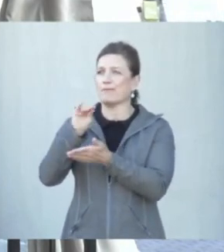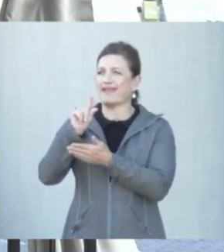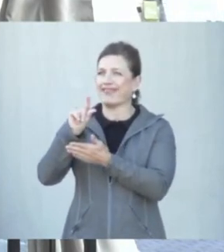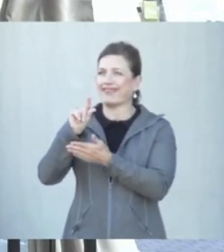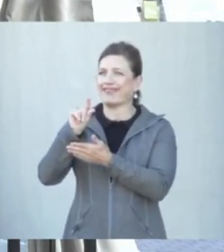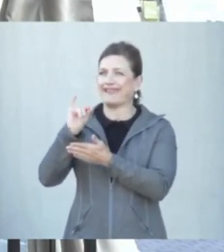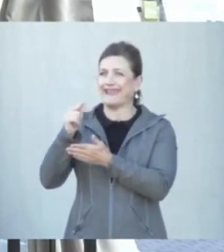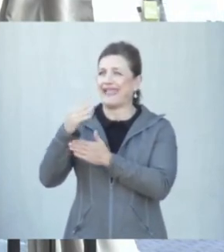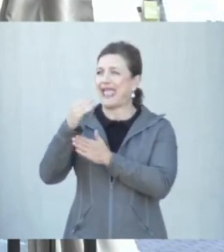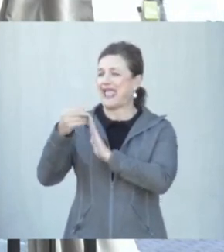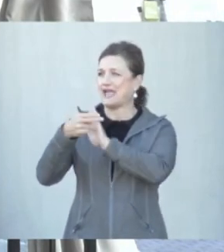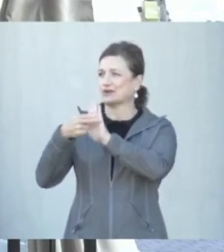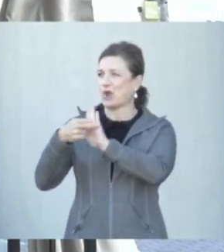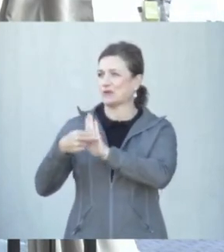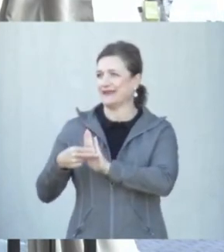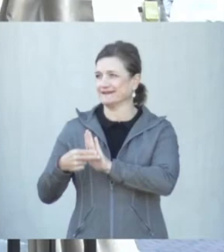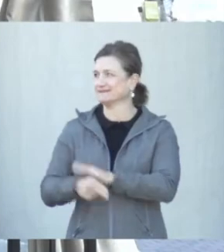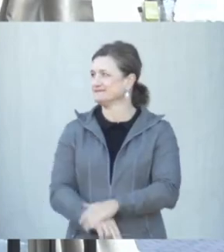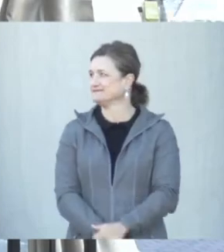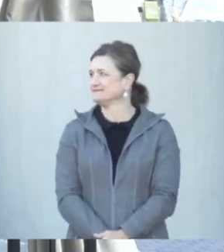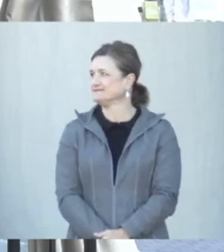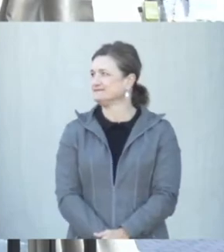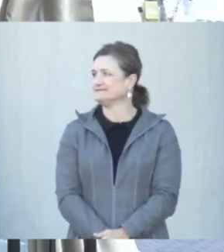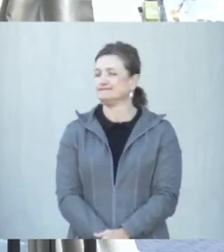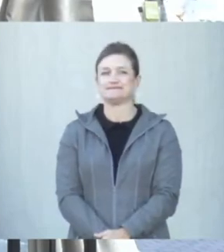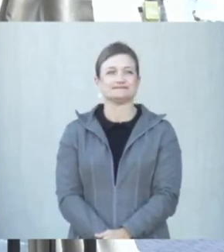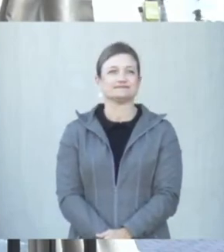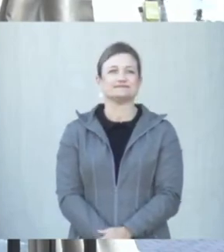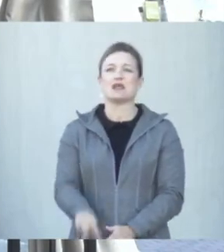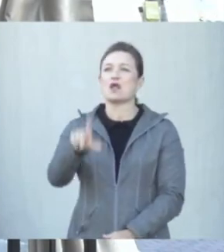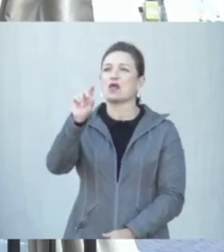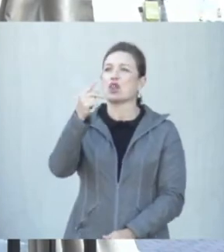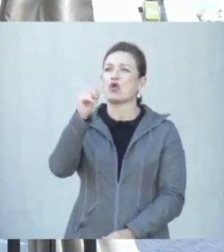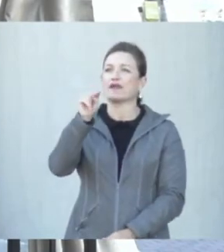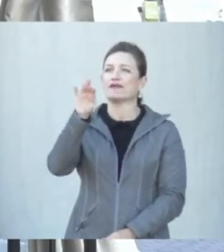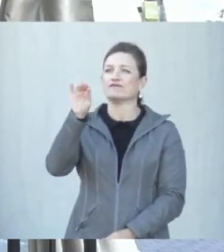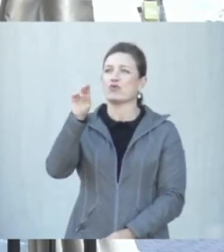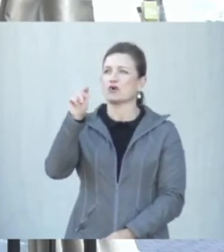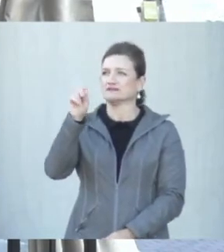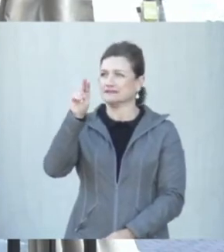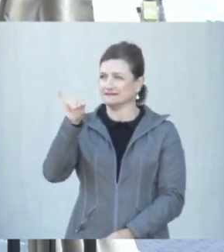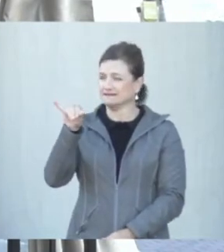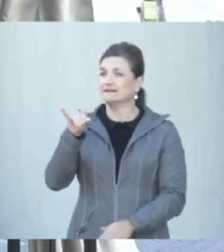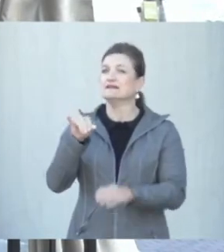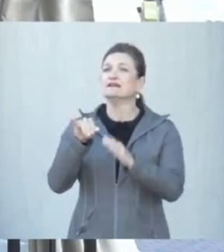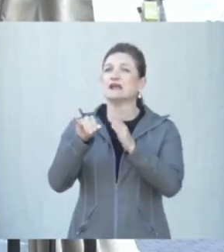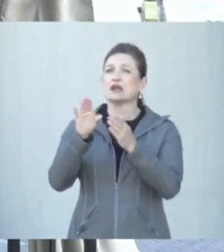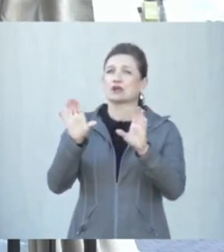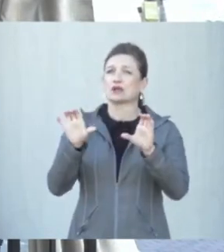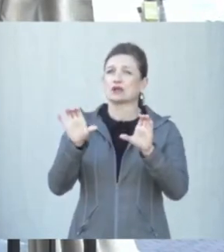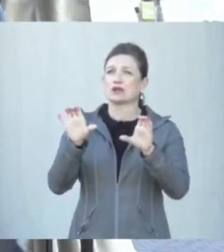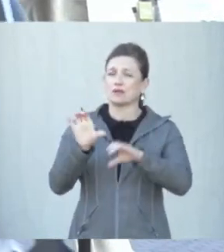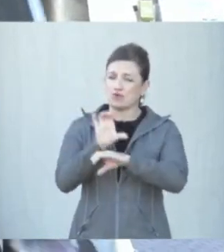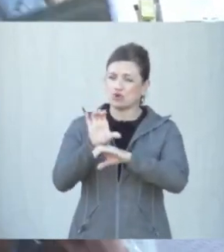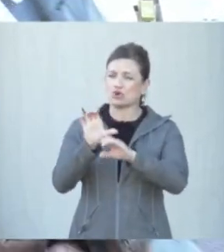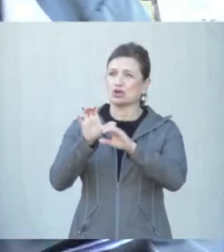Billing and Coding. Logan Horton, Computer Integrated